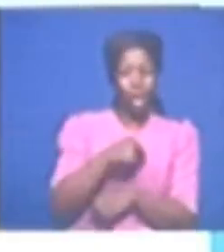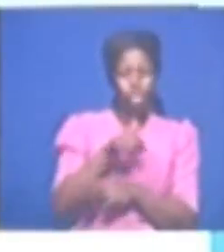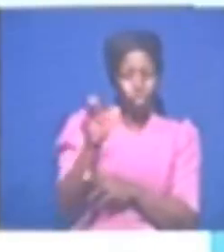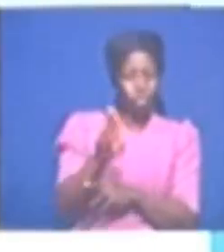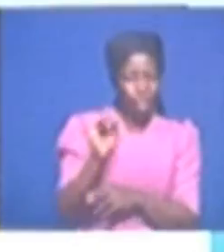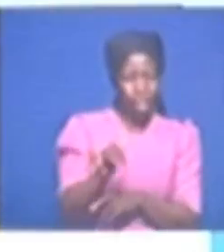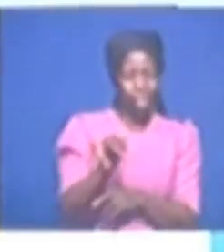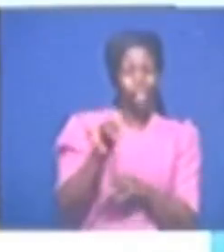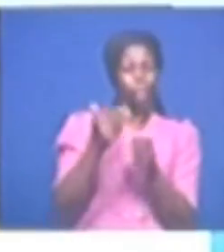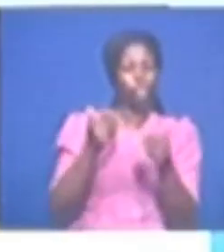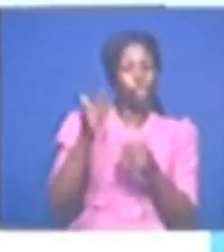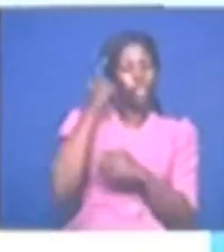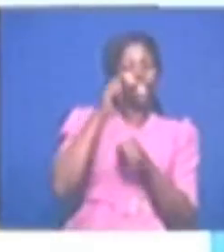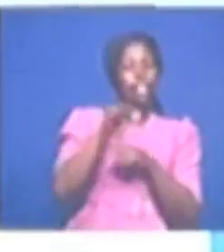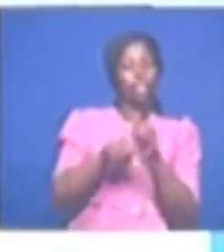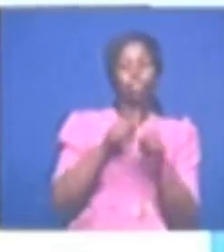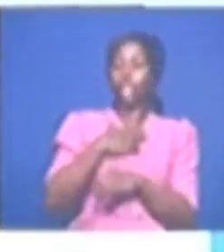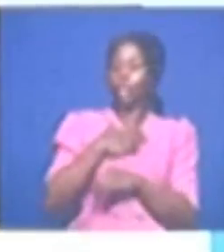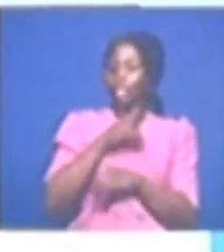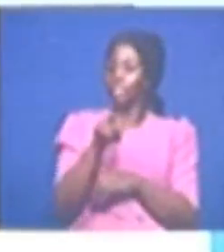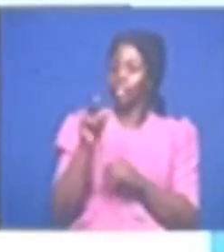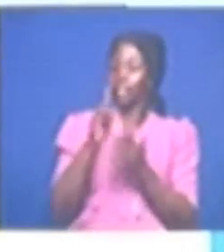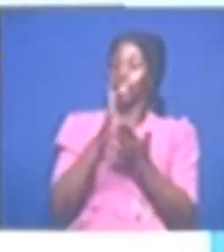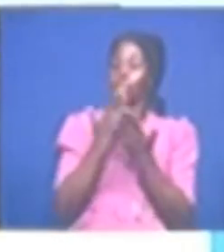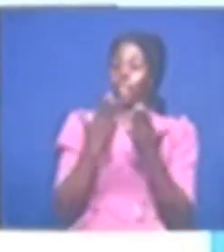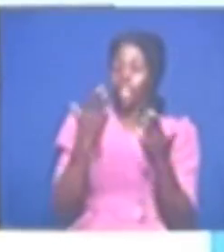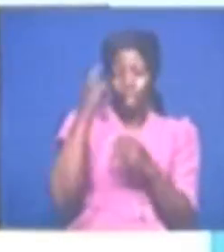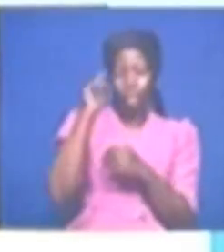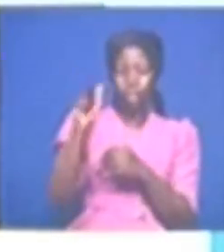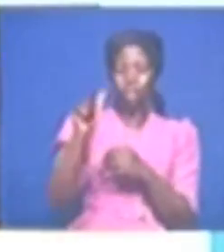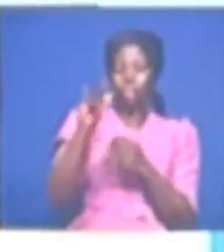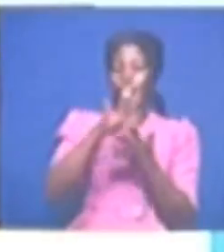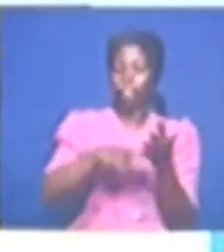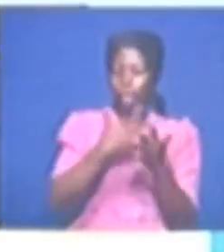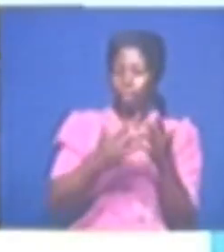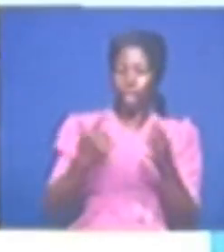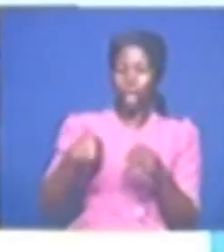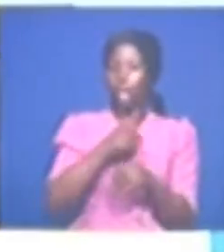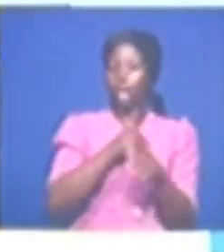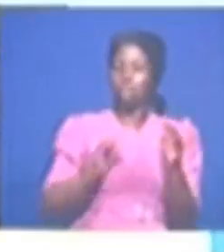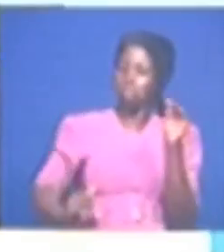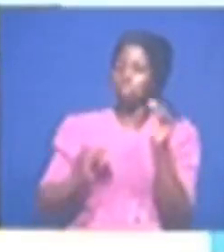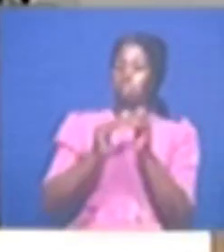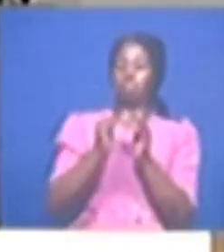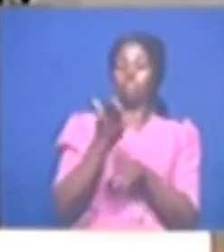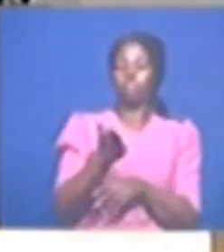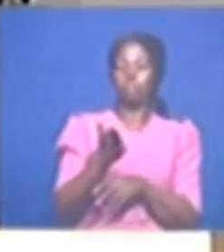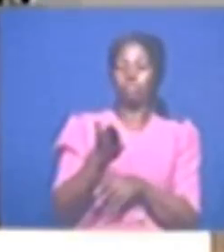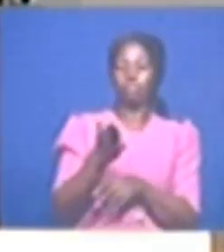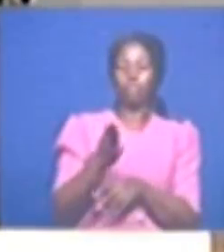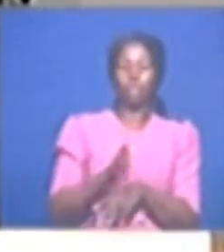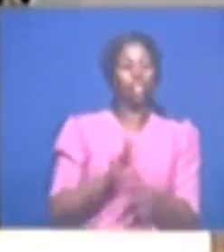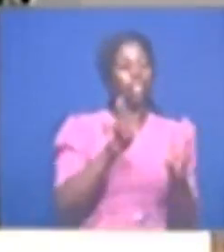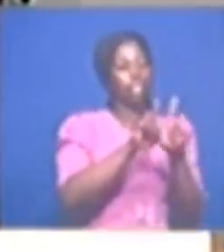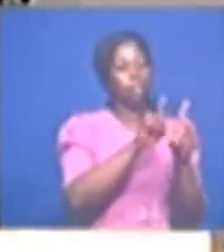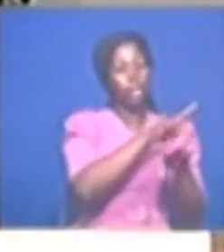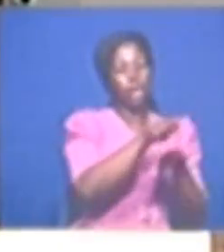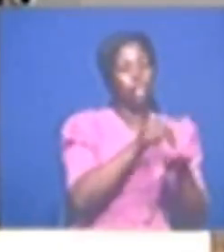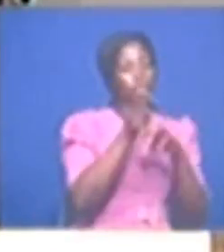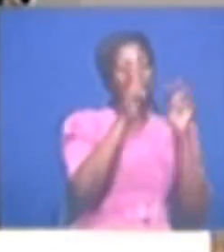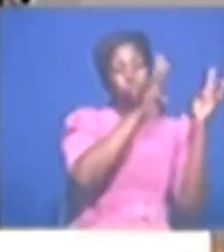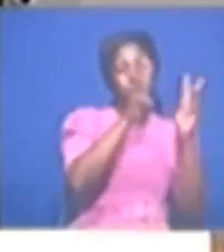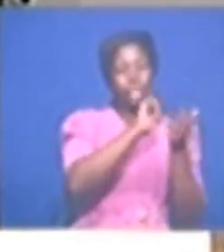are some of the things, and I think with this framework we are going to be able to reach there. All right. As a National Climate Change Council, I know